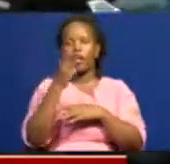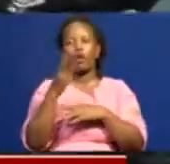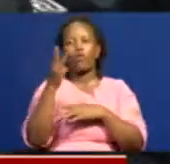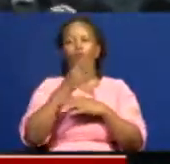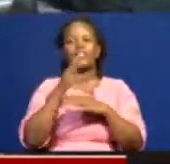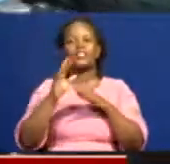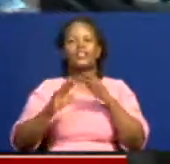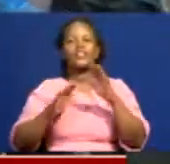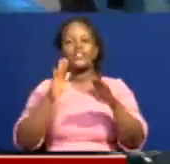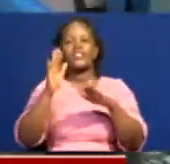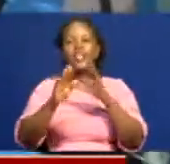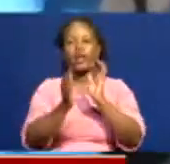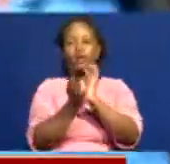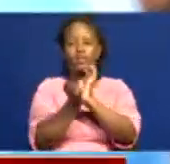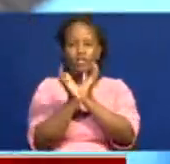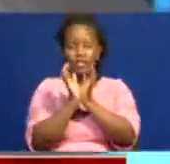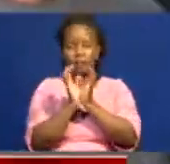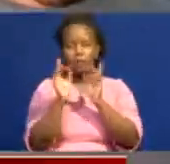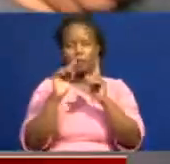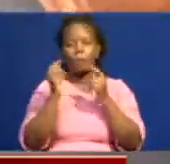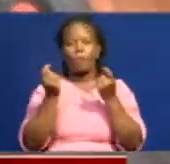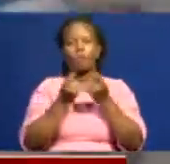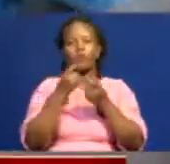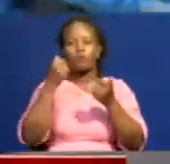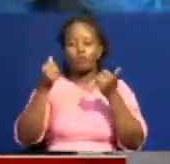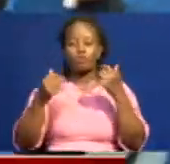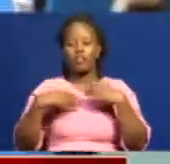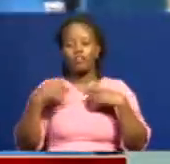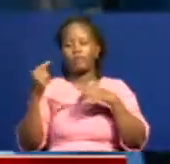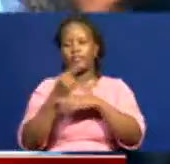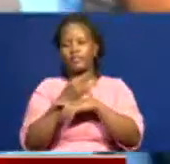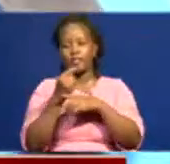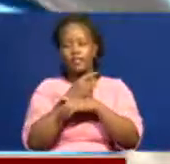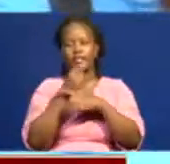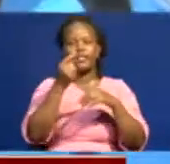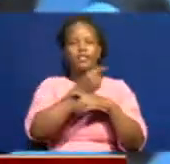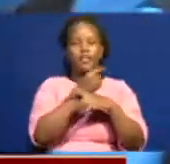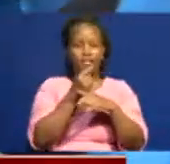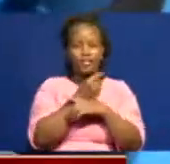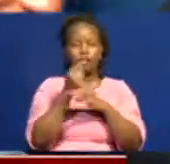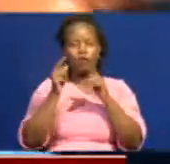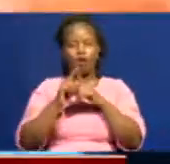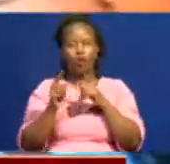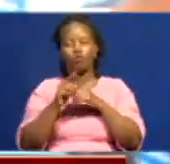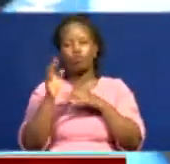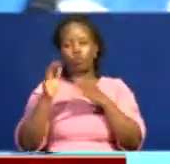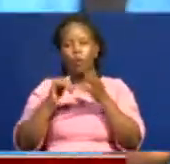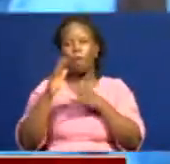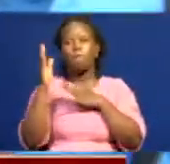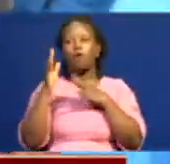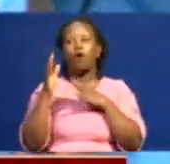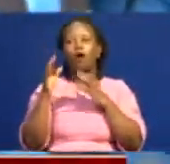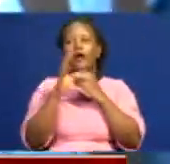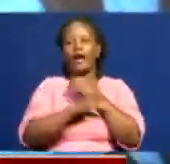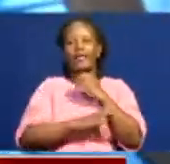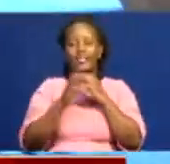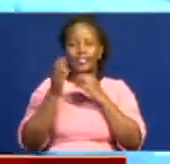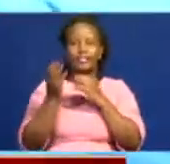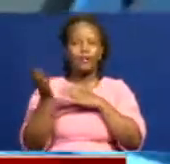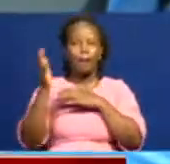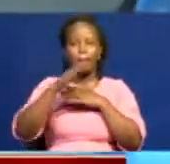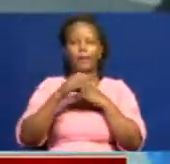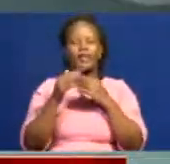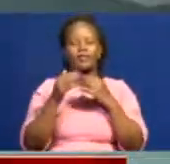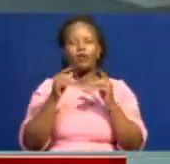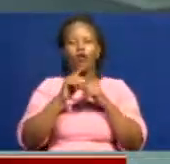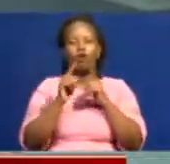Stadium. Starlet entered day 7 of training at the Kasarani Stadium ahead of the crucial tie. Meanwhile, Botswana arrived in the country last night and will be